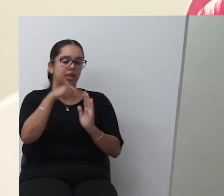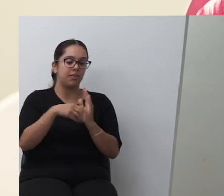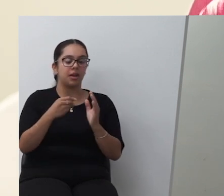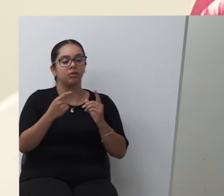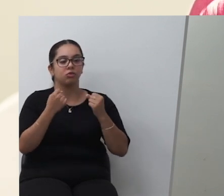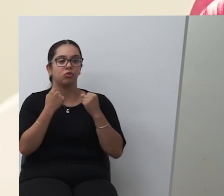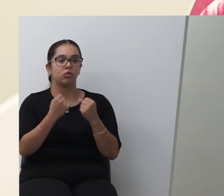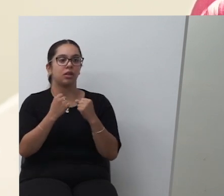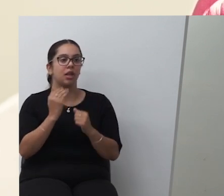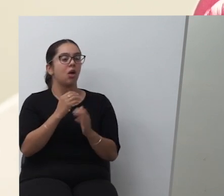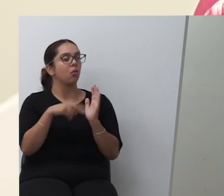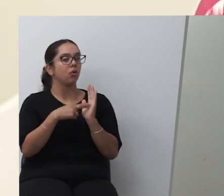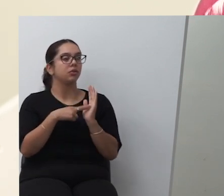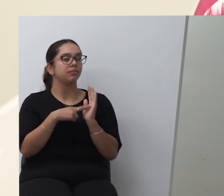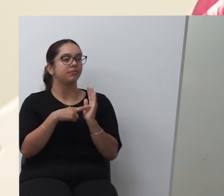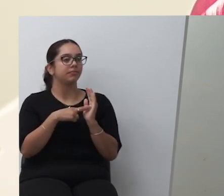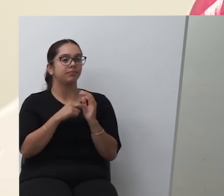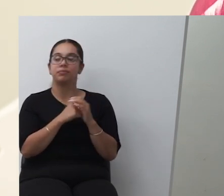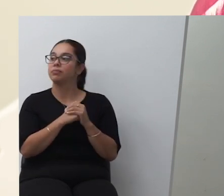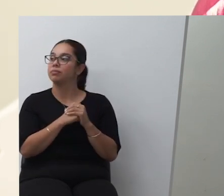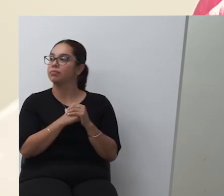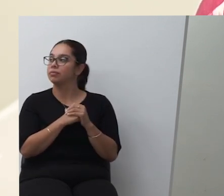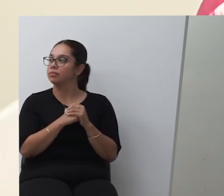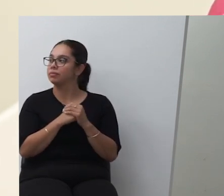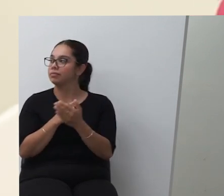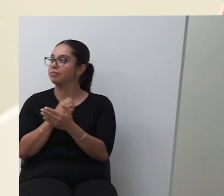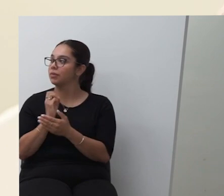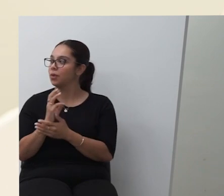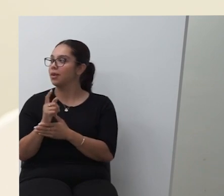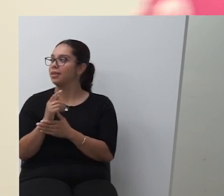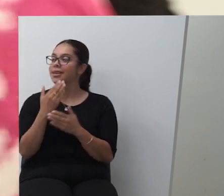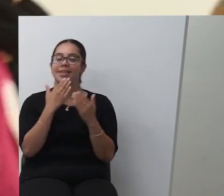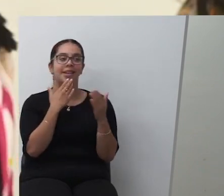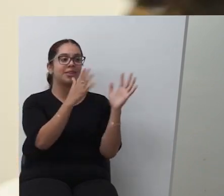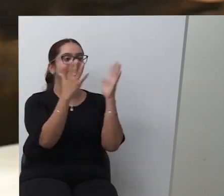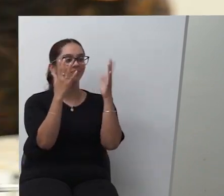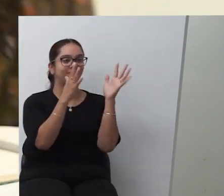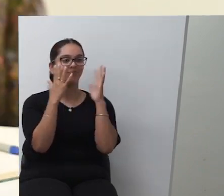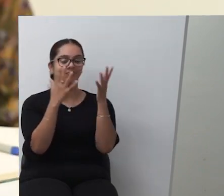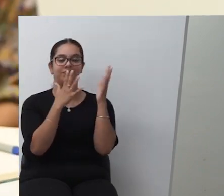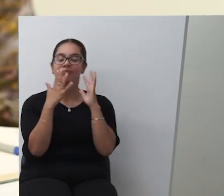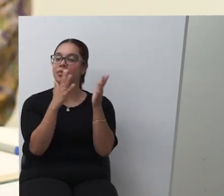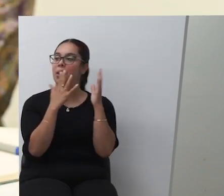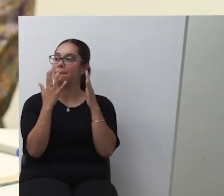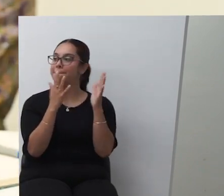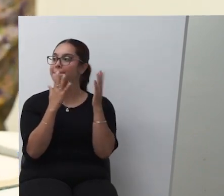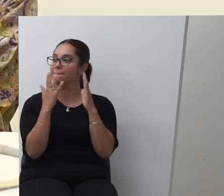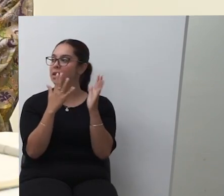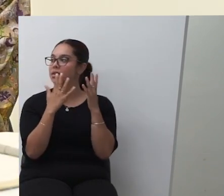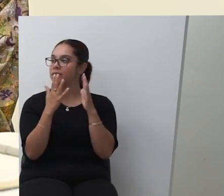strengthen our roles. Well, thank you very much.